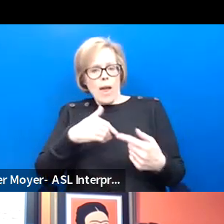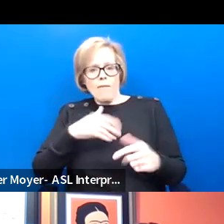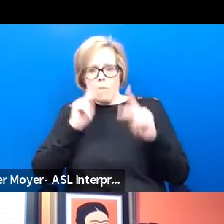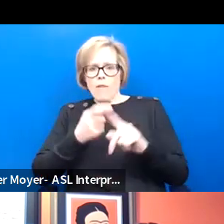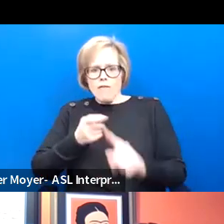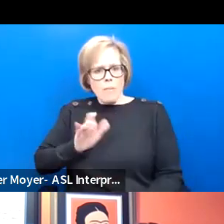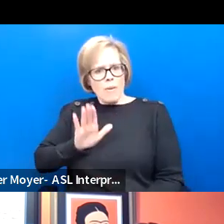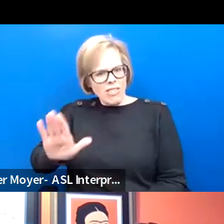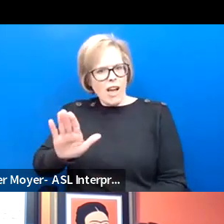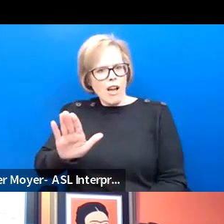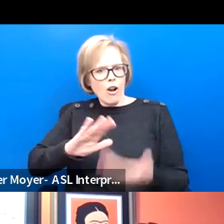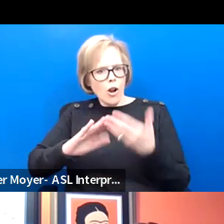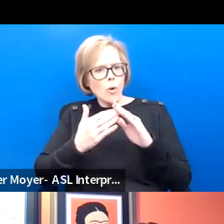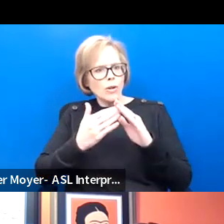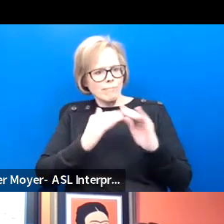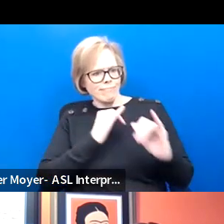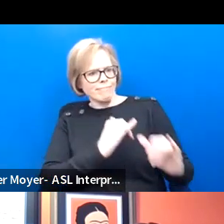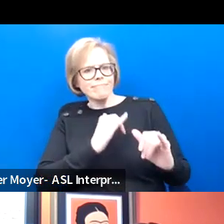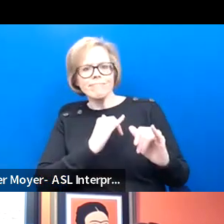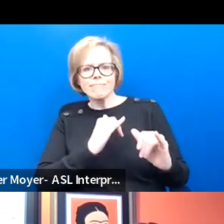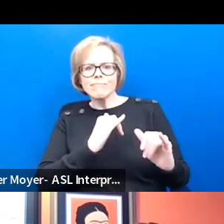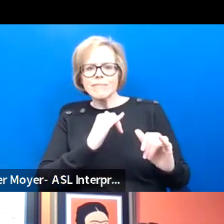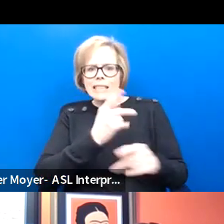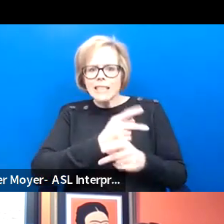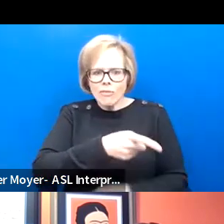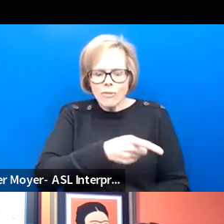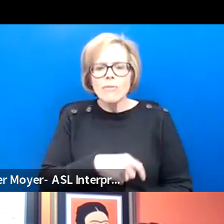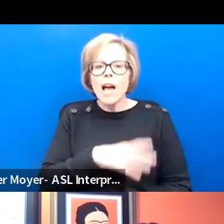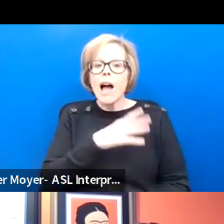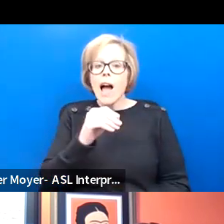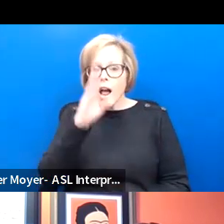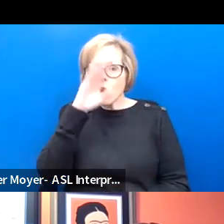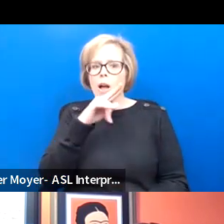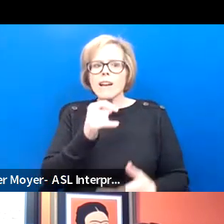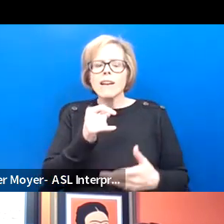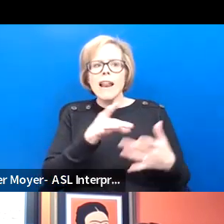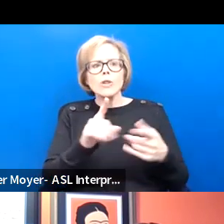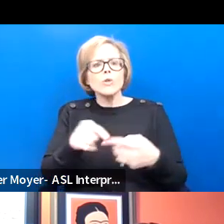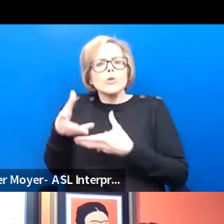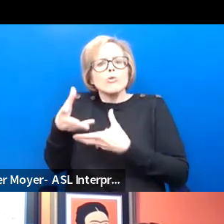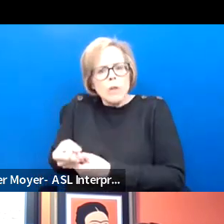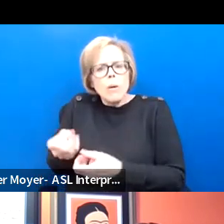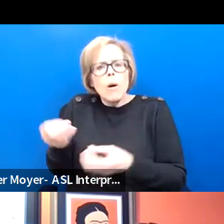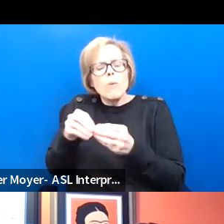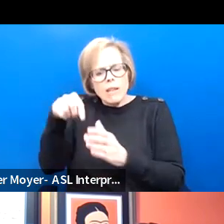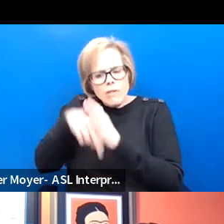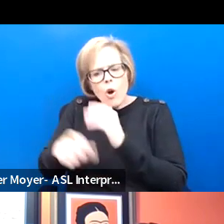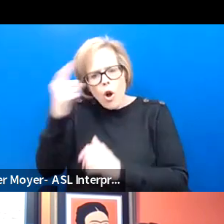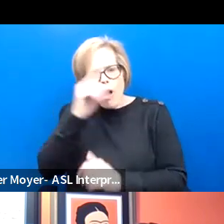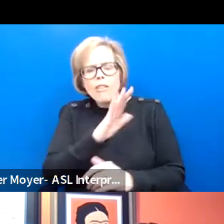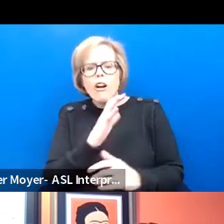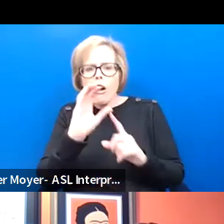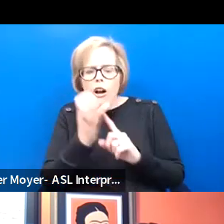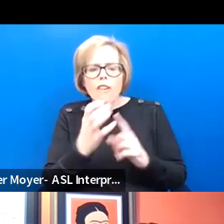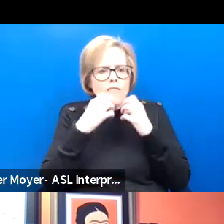from their communities treating them. We also know that it engenders trust and a deeper understanding of the cultural values